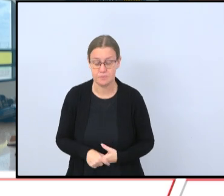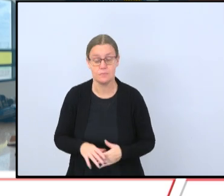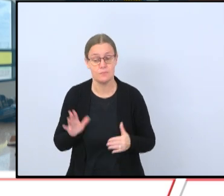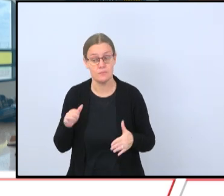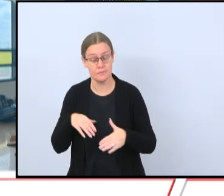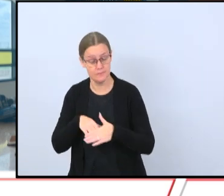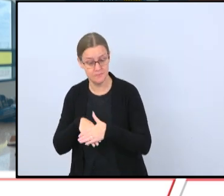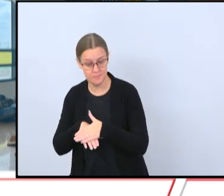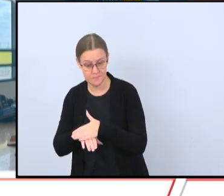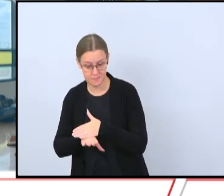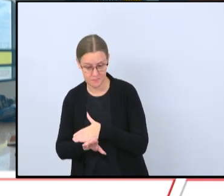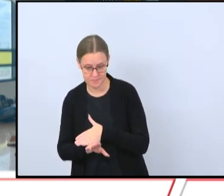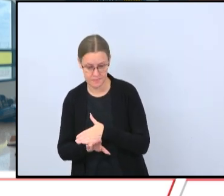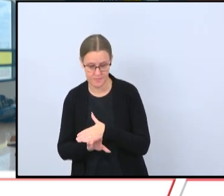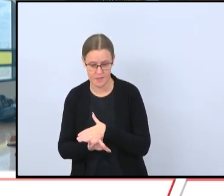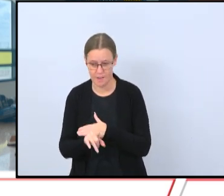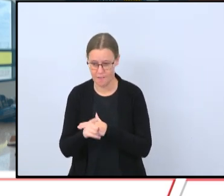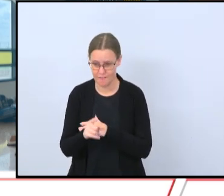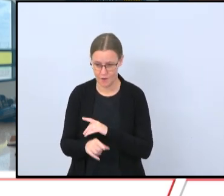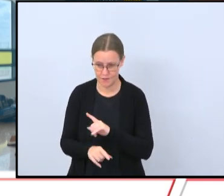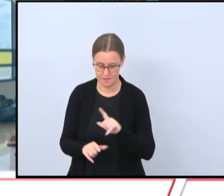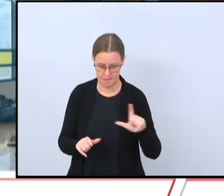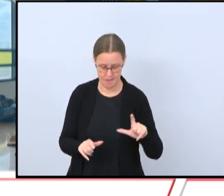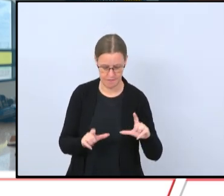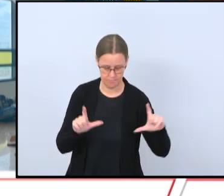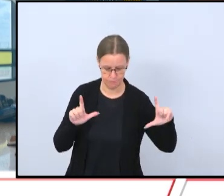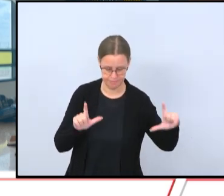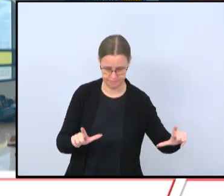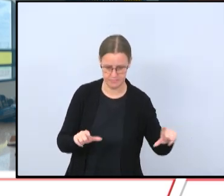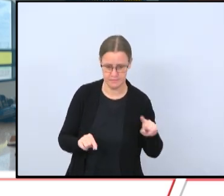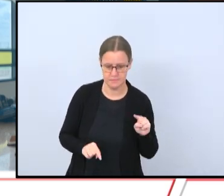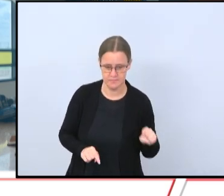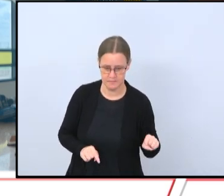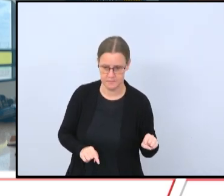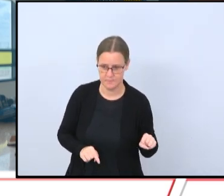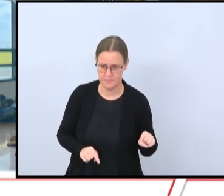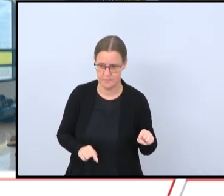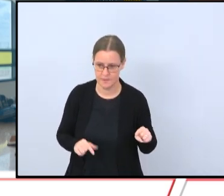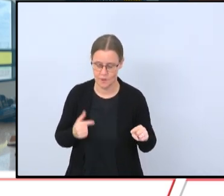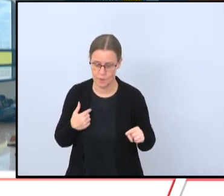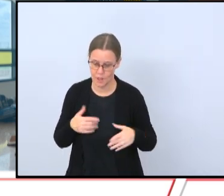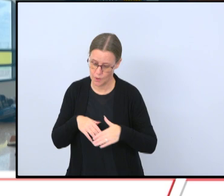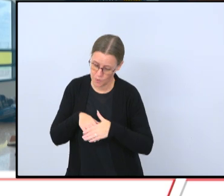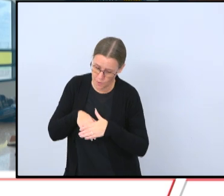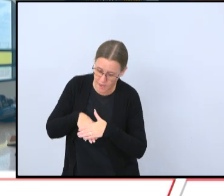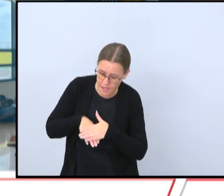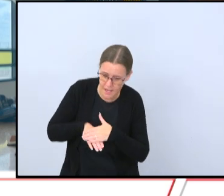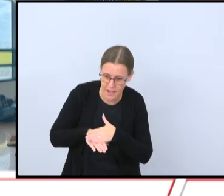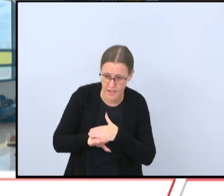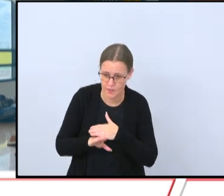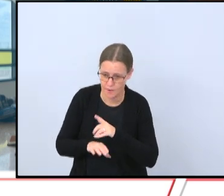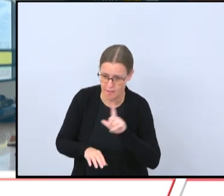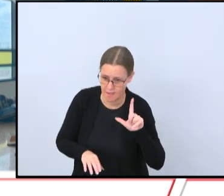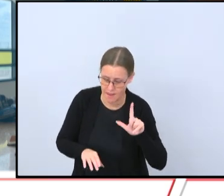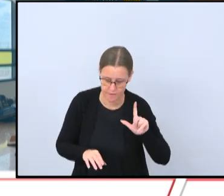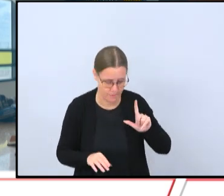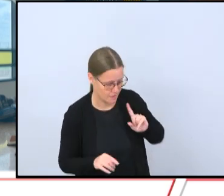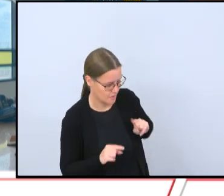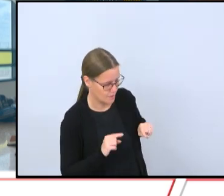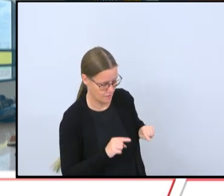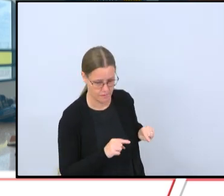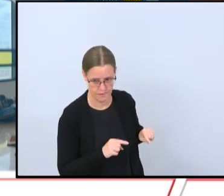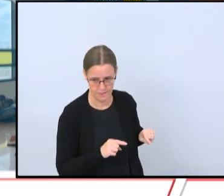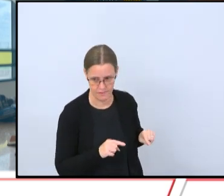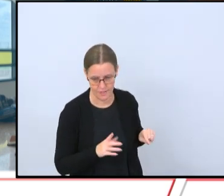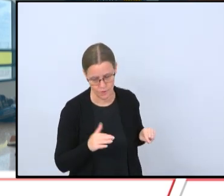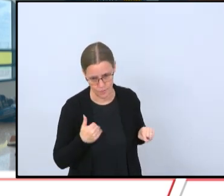Moving inside, that first large image on your left is just as you enter the school and you turn to your left, after getting through the